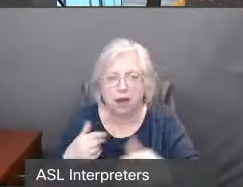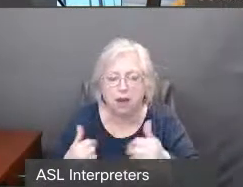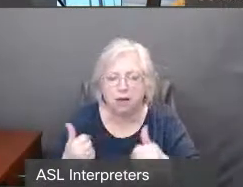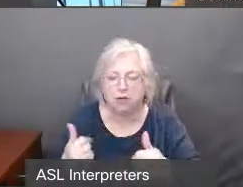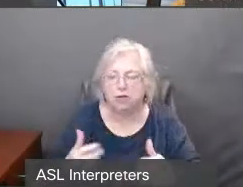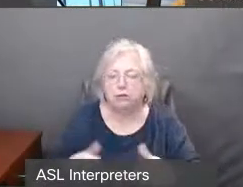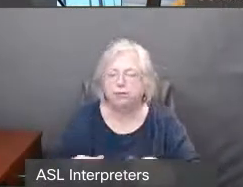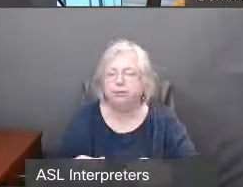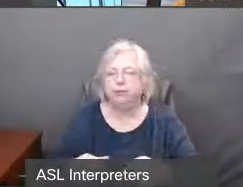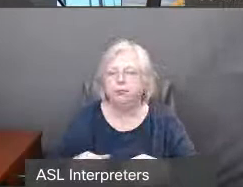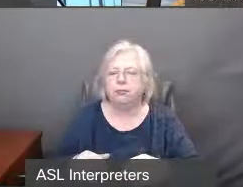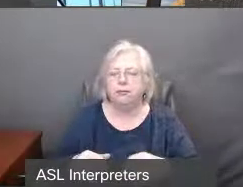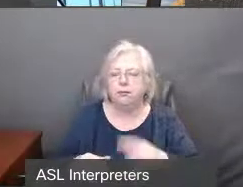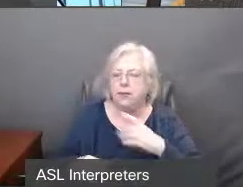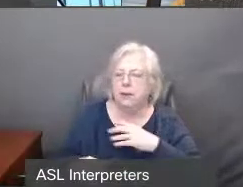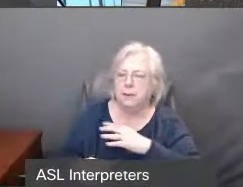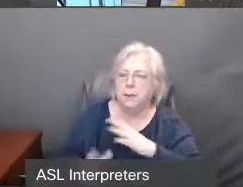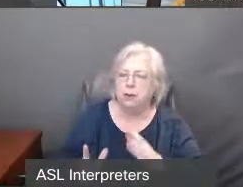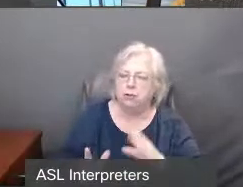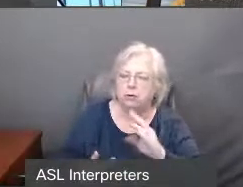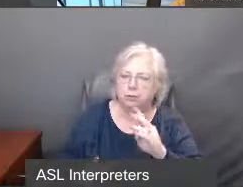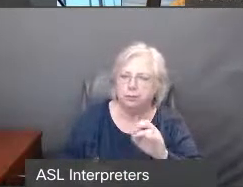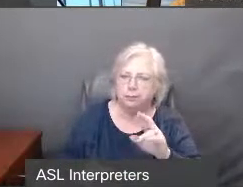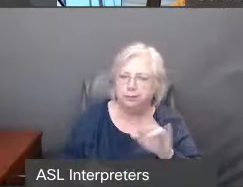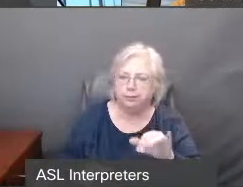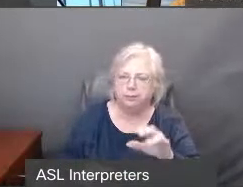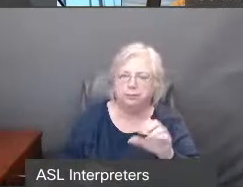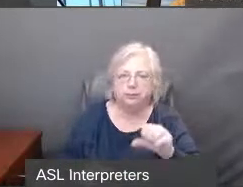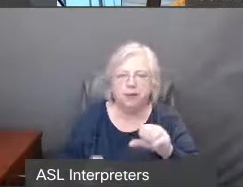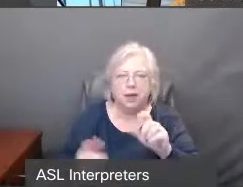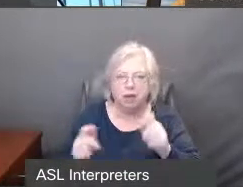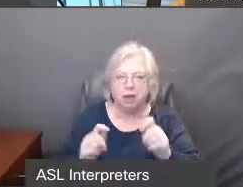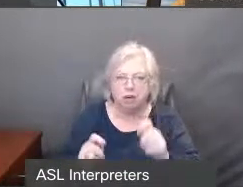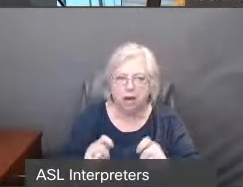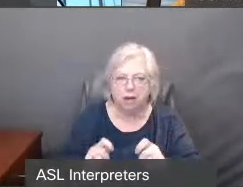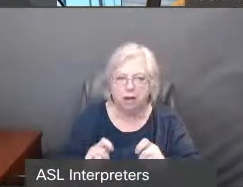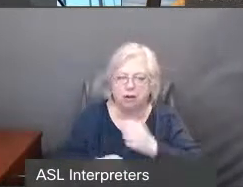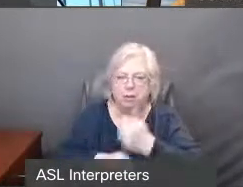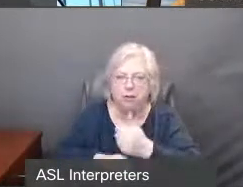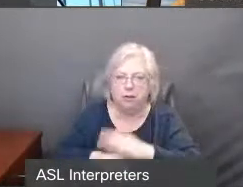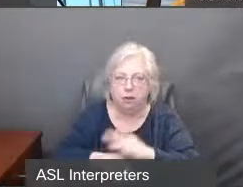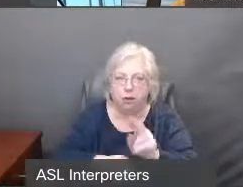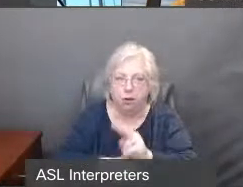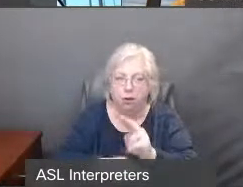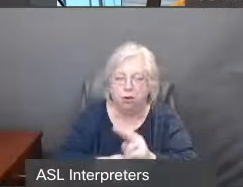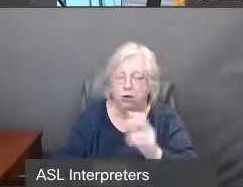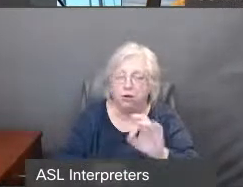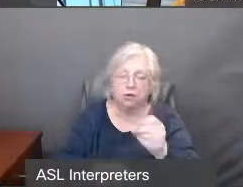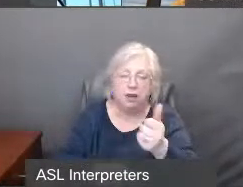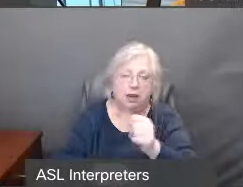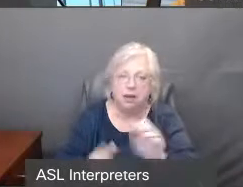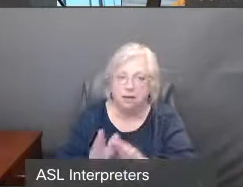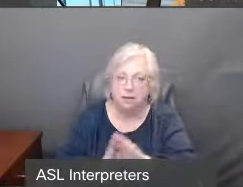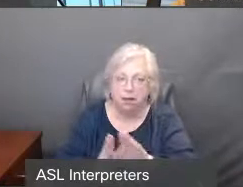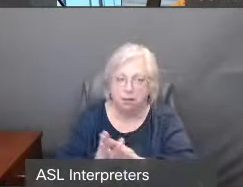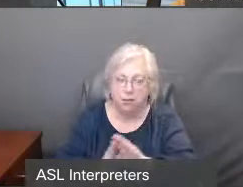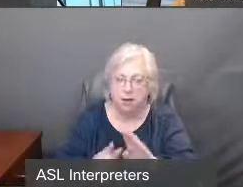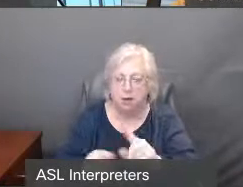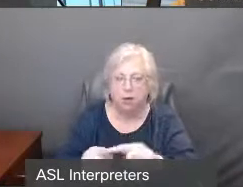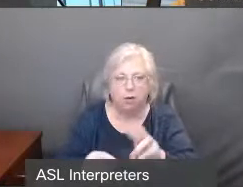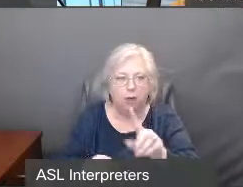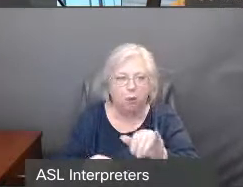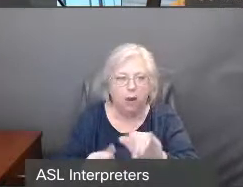or Commissioner Berry, it really, yeah, it changes and varies based on the use of any development on how the site lays